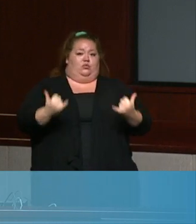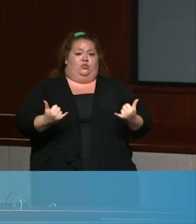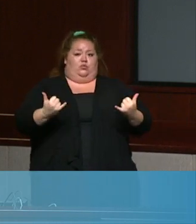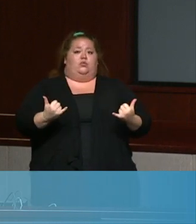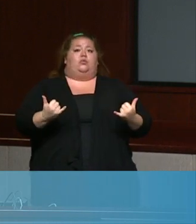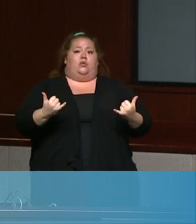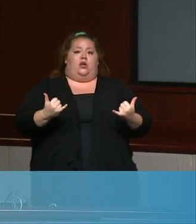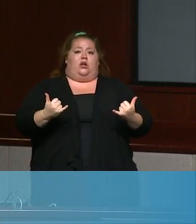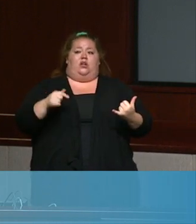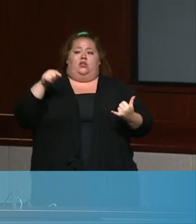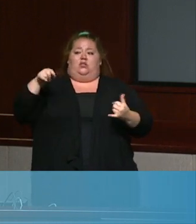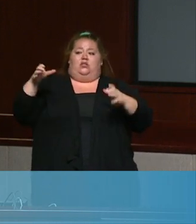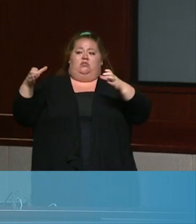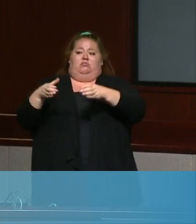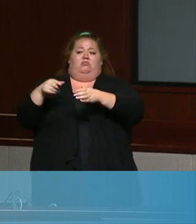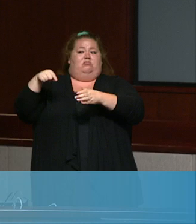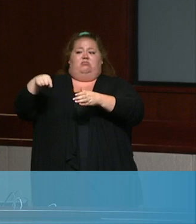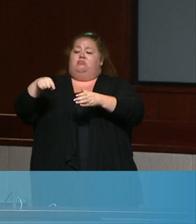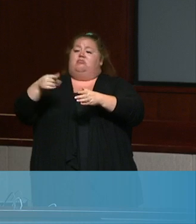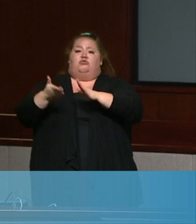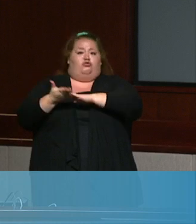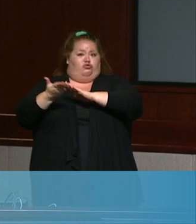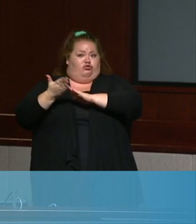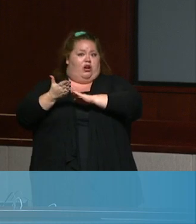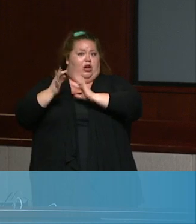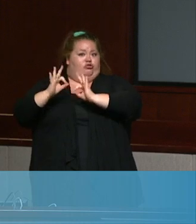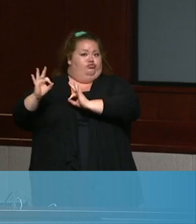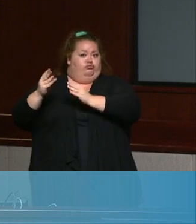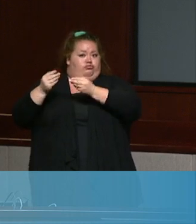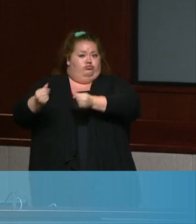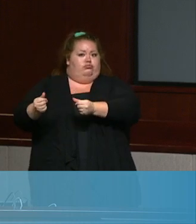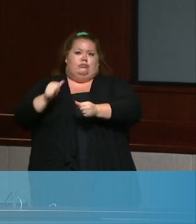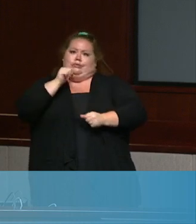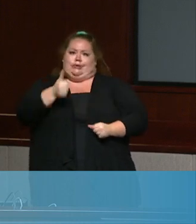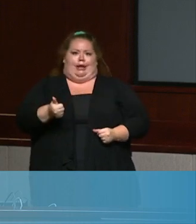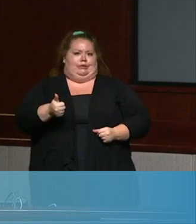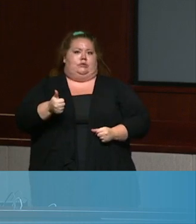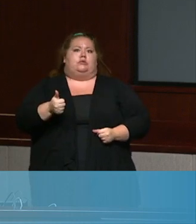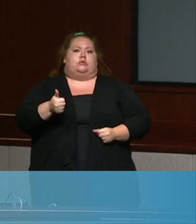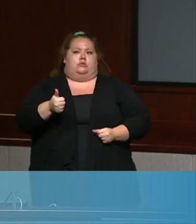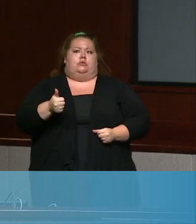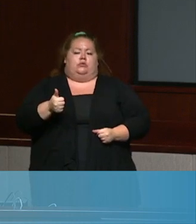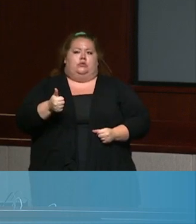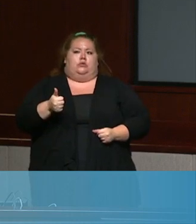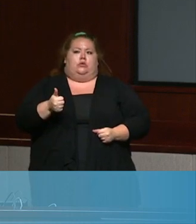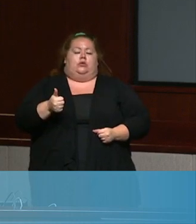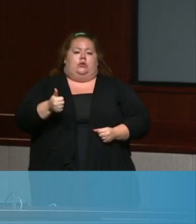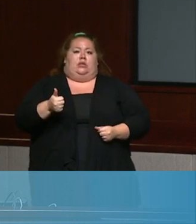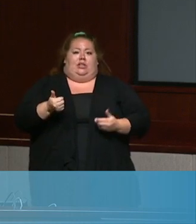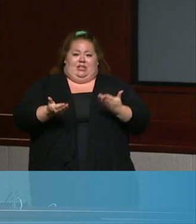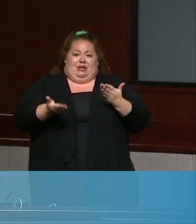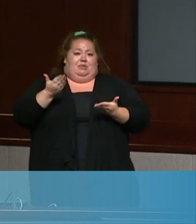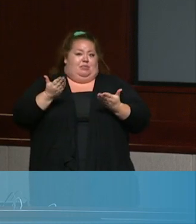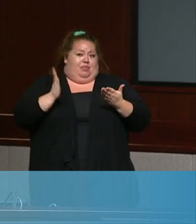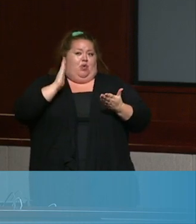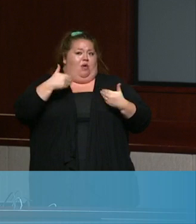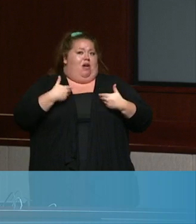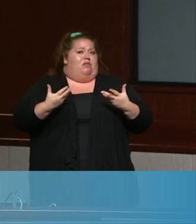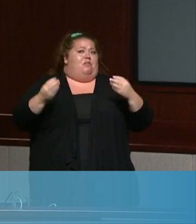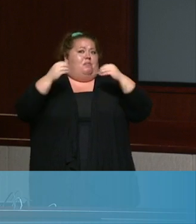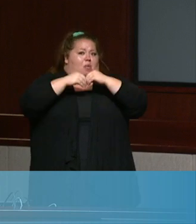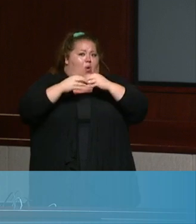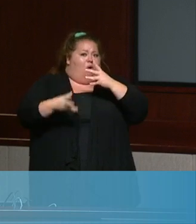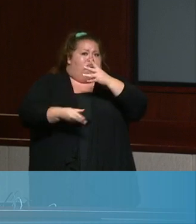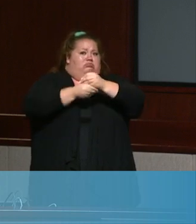that database is not properly functioning, and we would likely expect additional cases that would